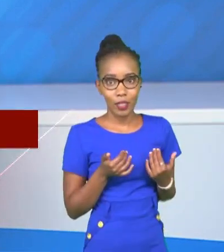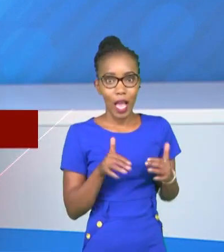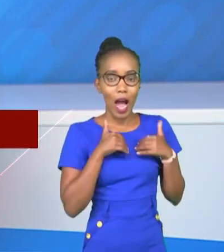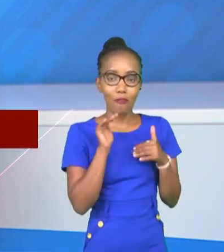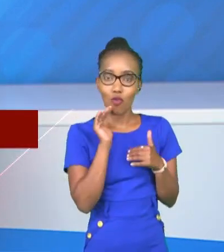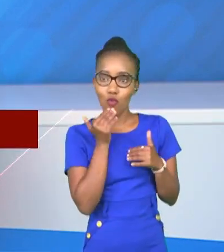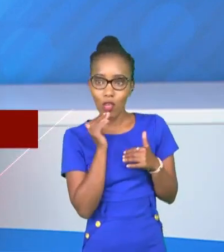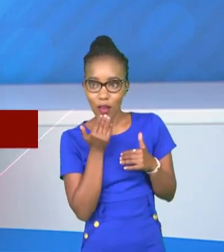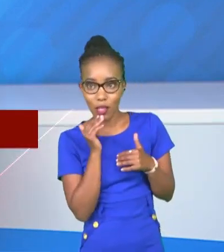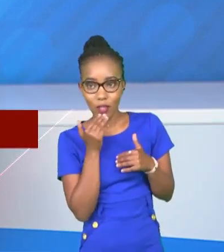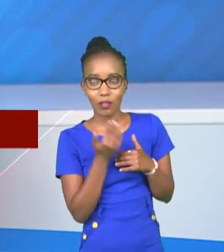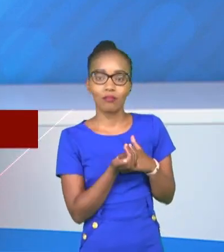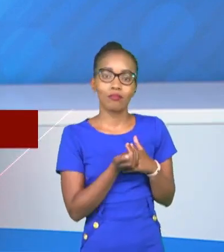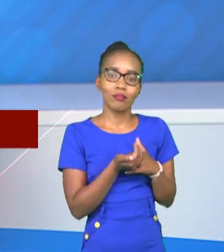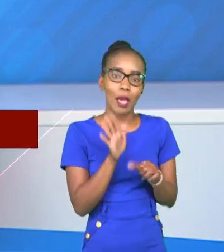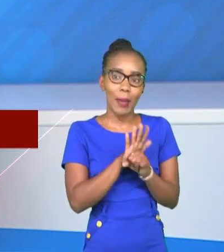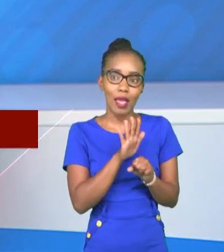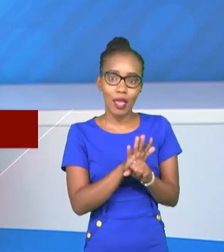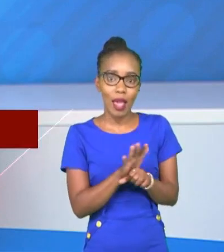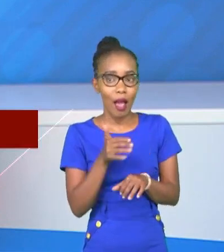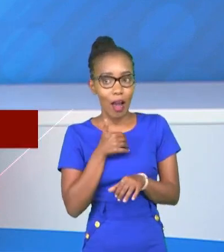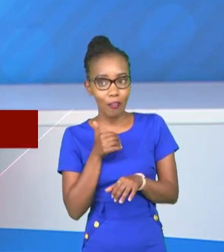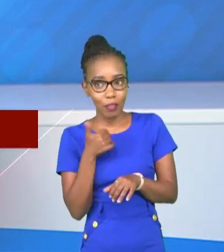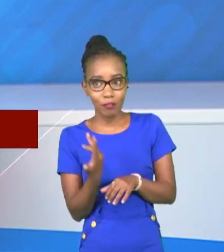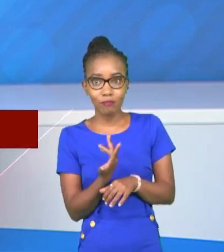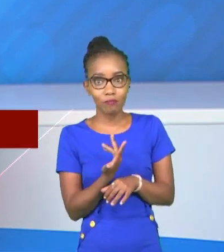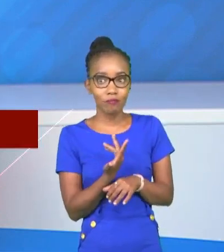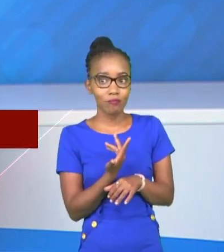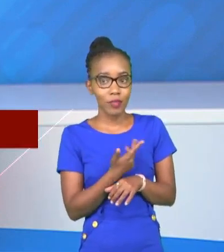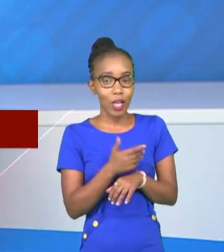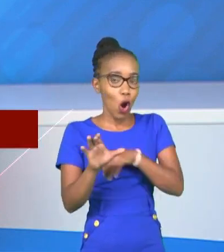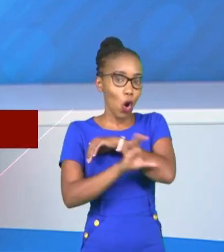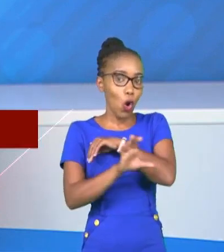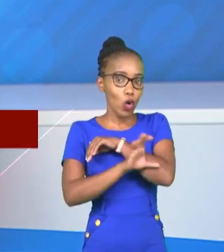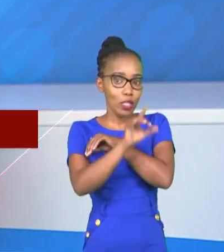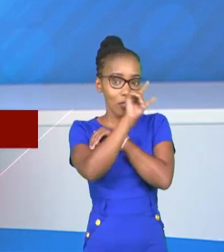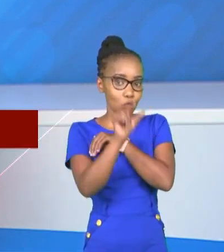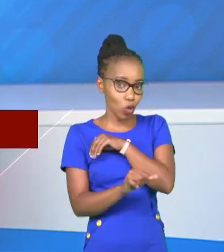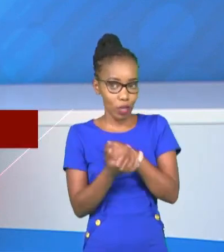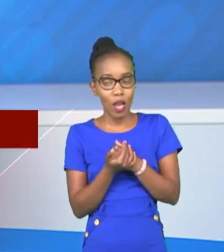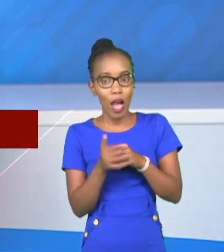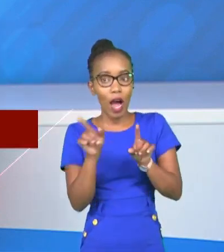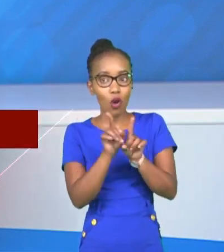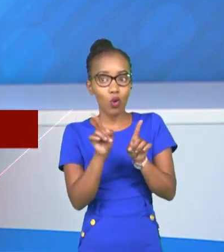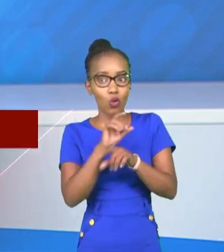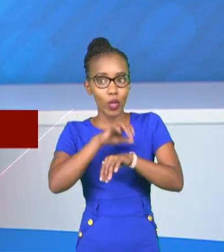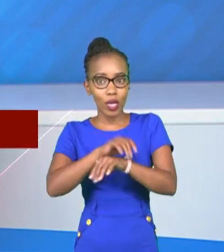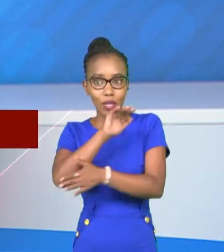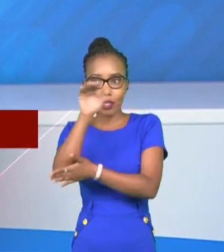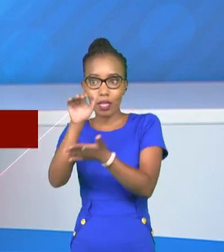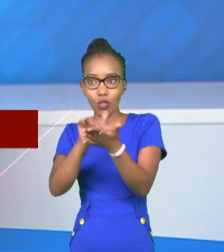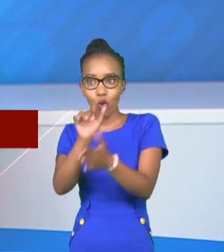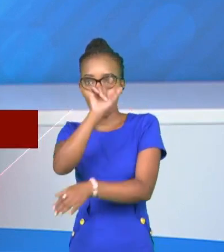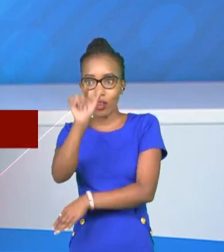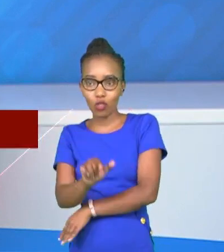Luyas, who has numbers. We have costs, mm-hmm. and also we'll get Central. I